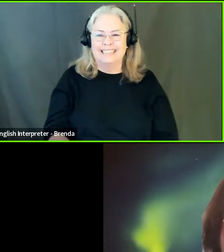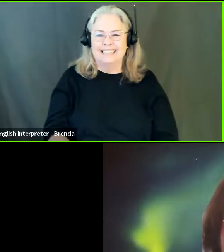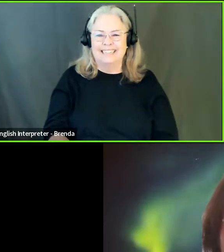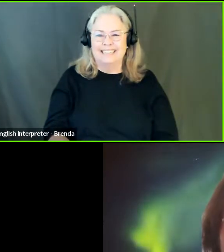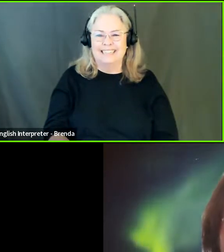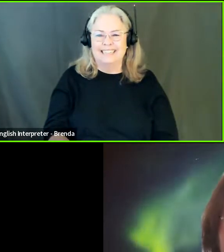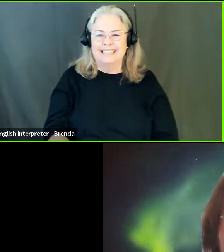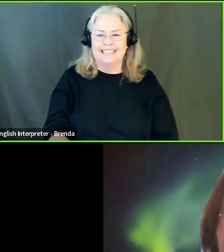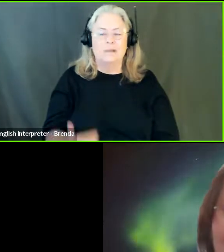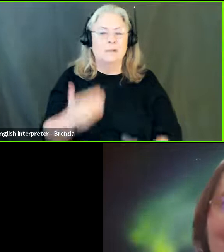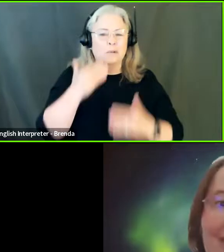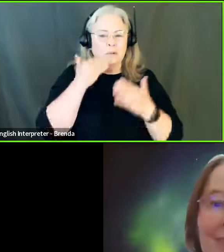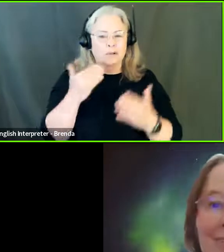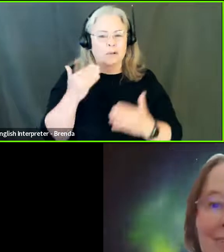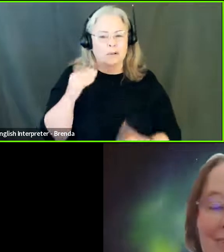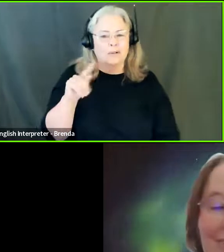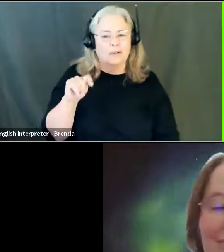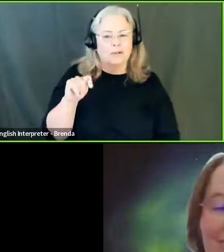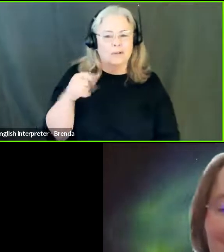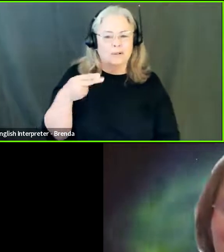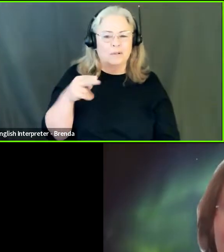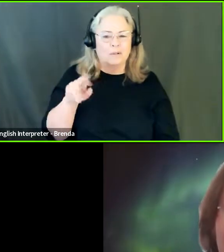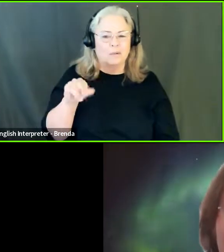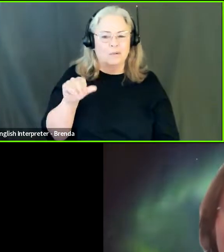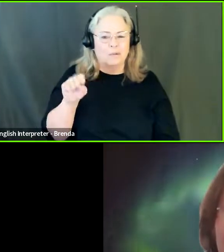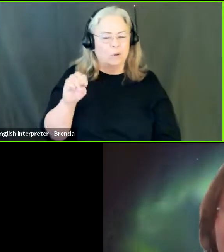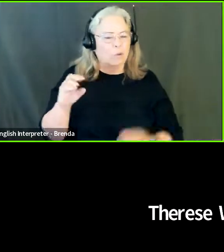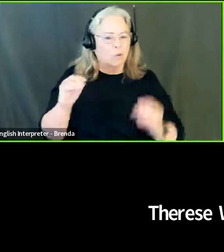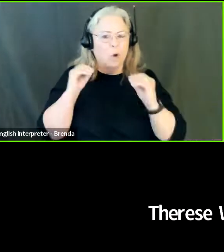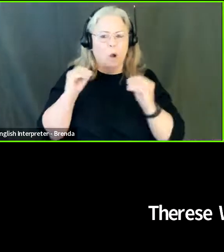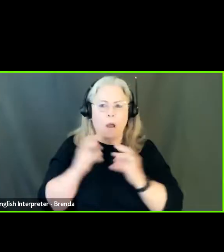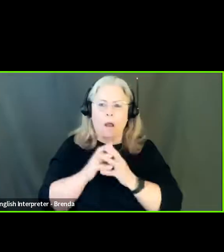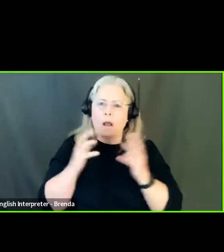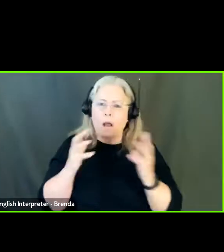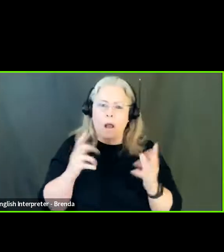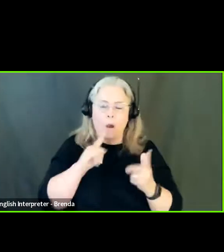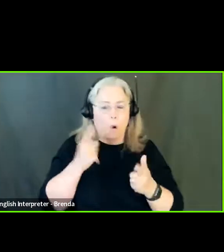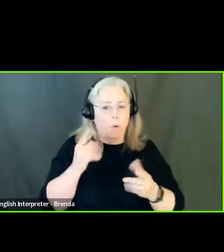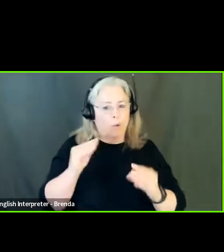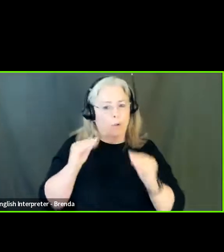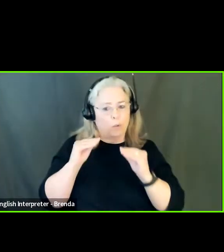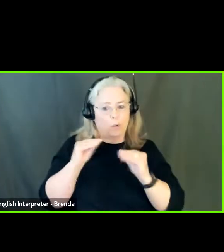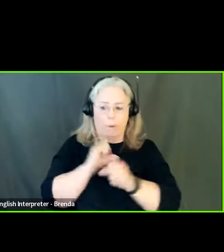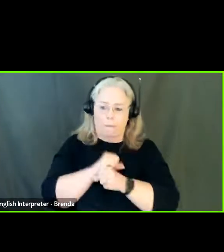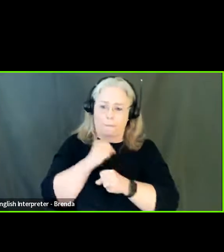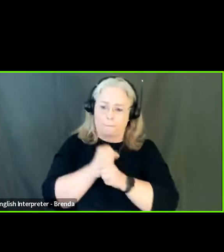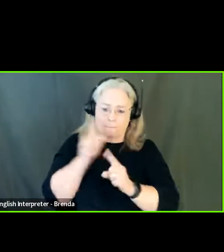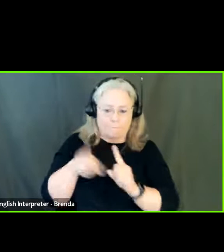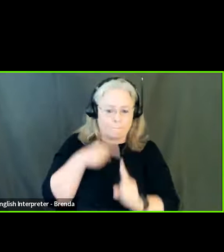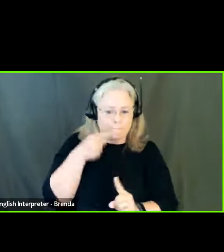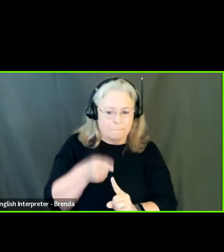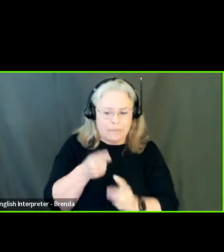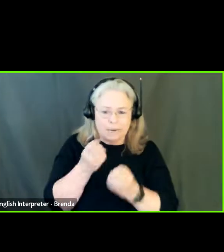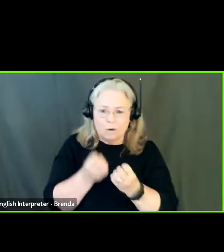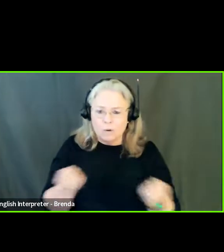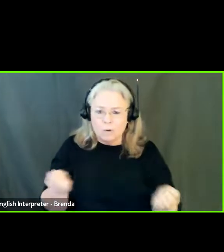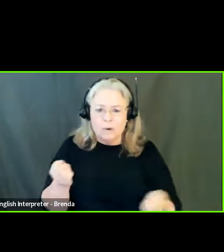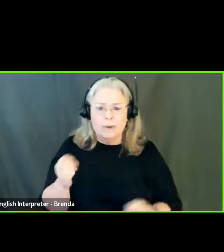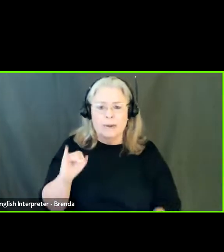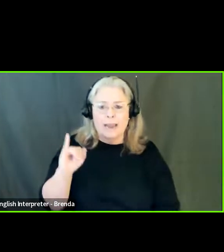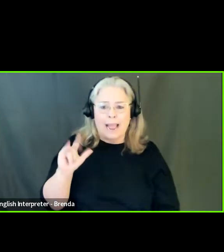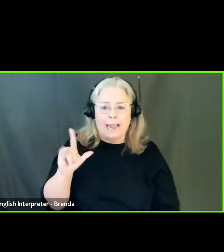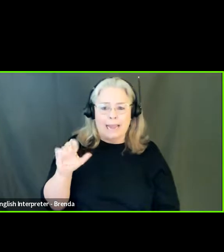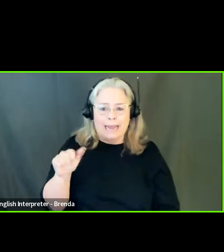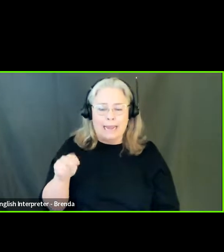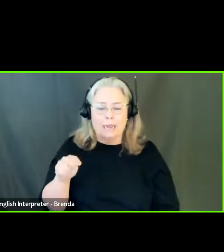Thank you so much, Therese. You taught us so much today, not only teaching us how to make specific devices like the Eileen or the